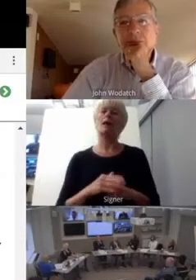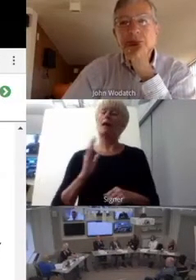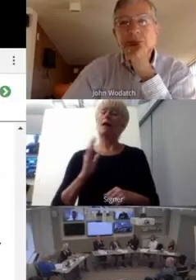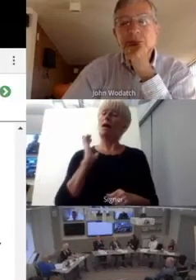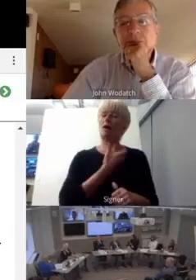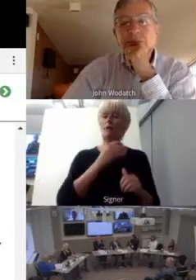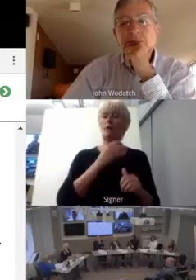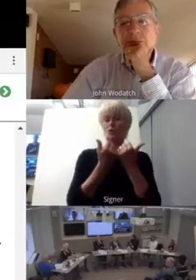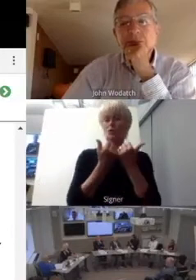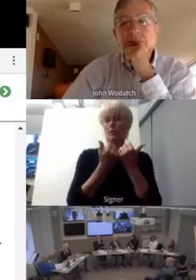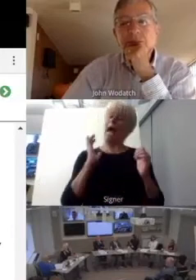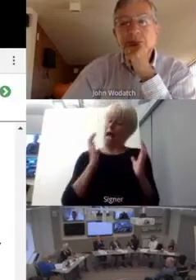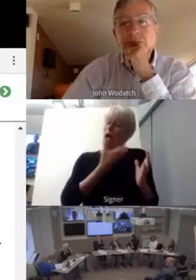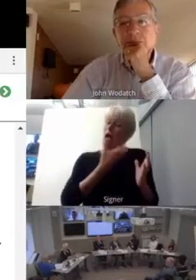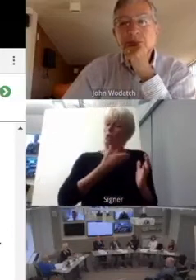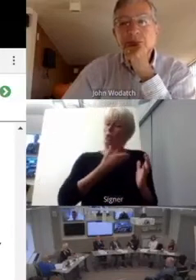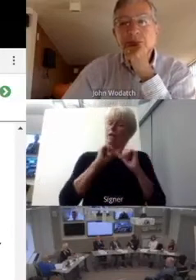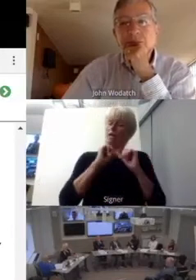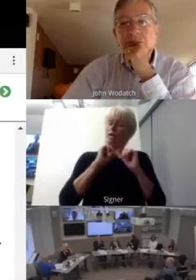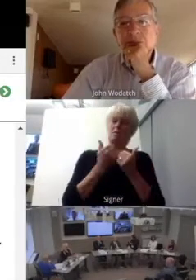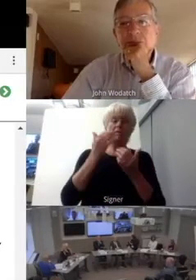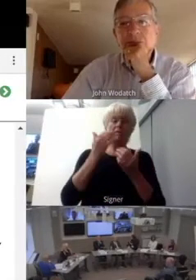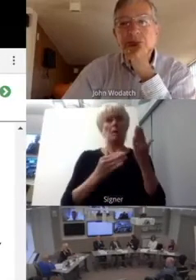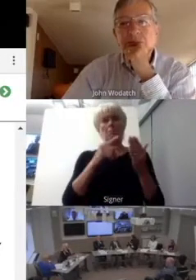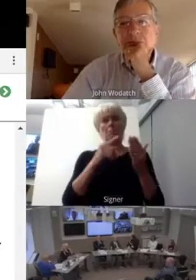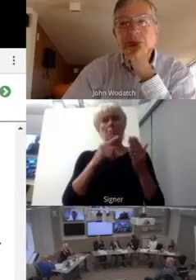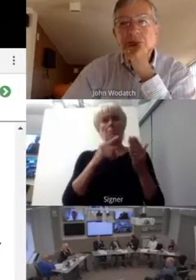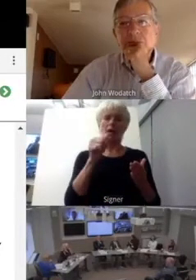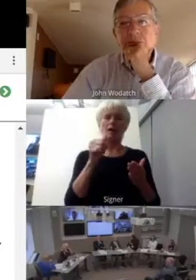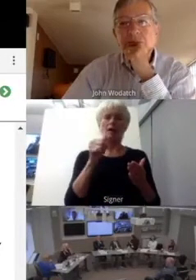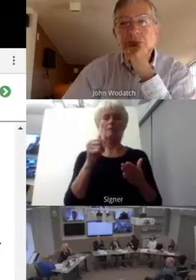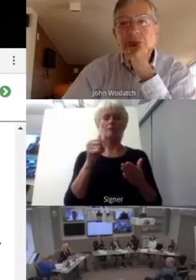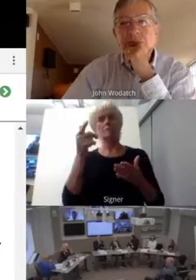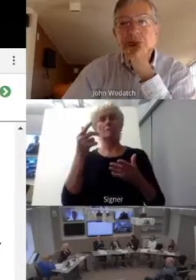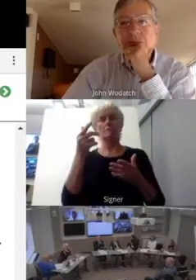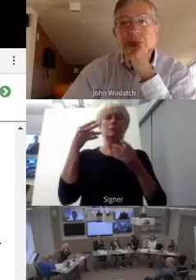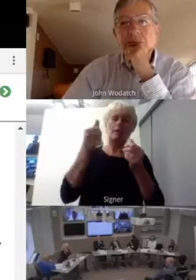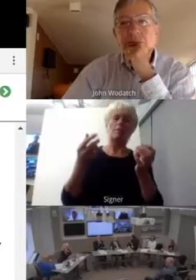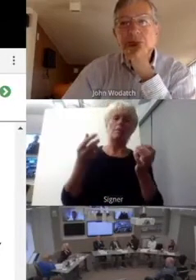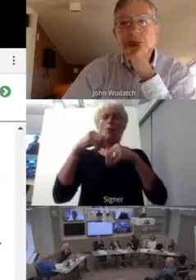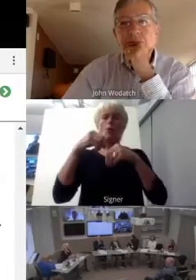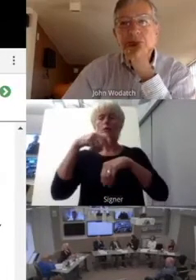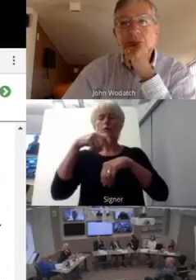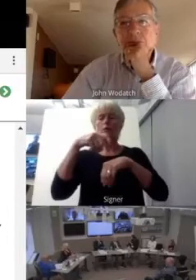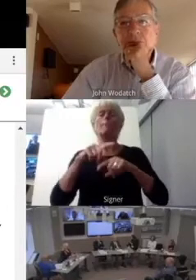spend more time and money than we do, but we're a small agency. We spend about